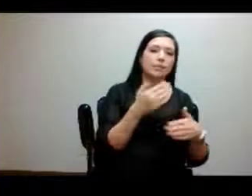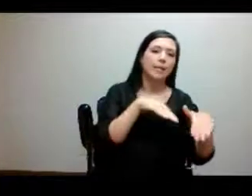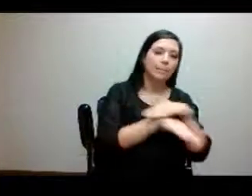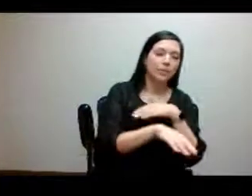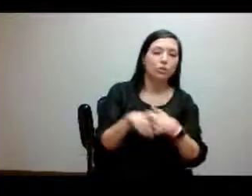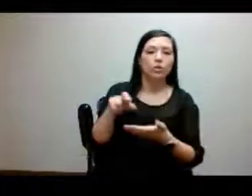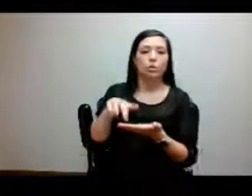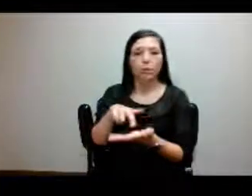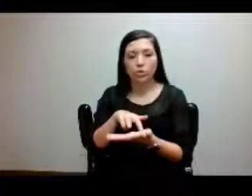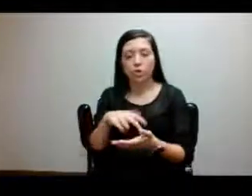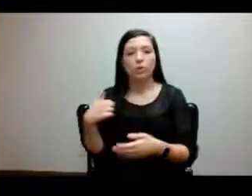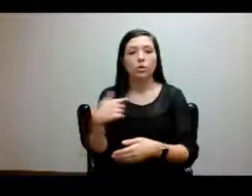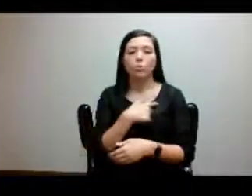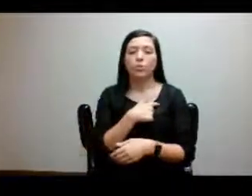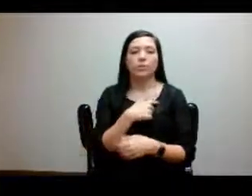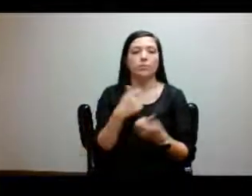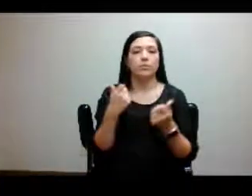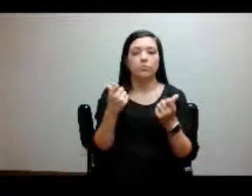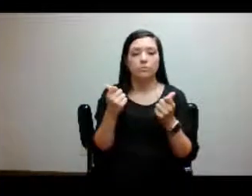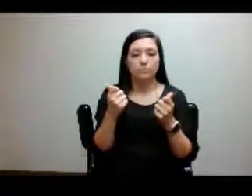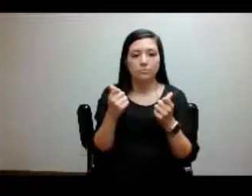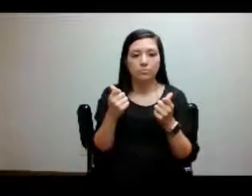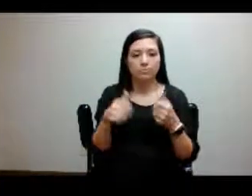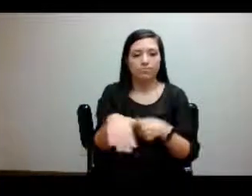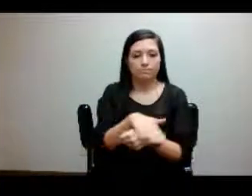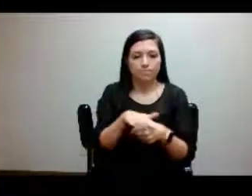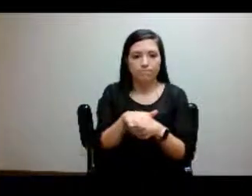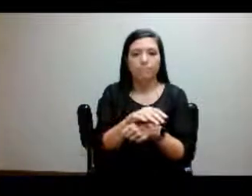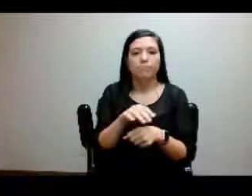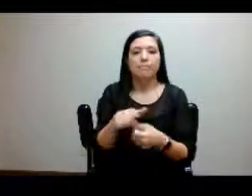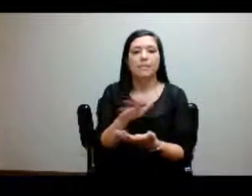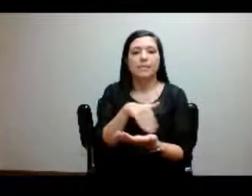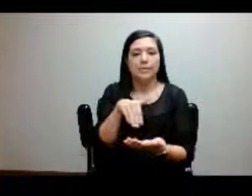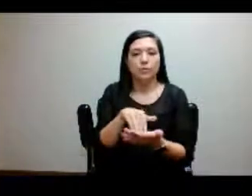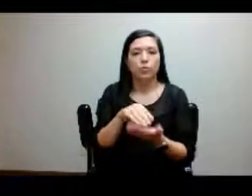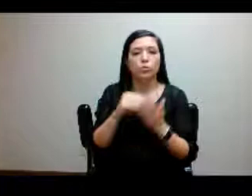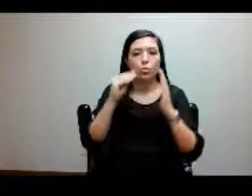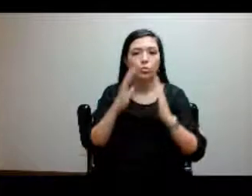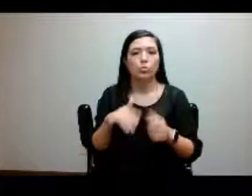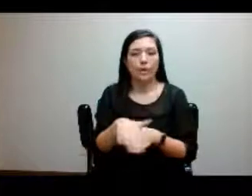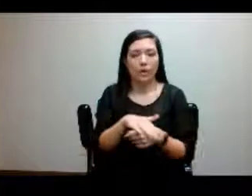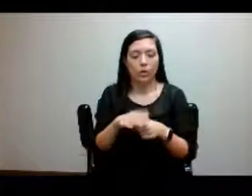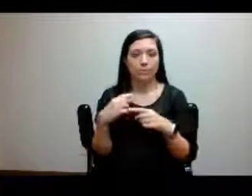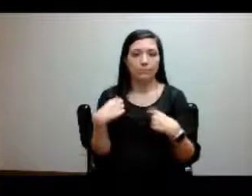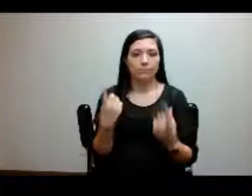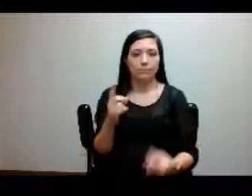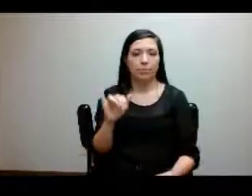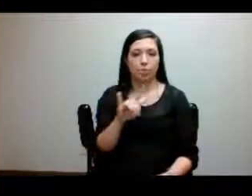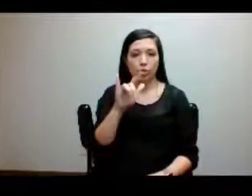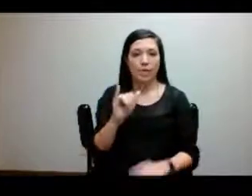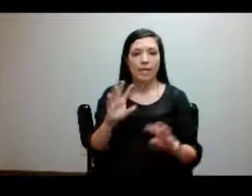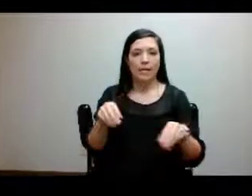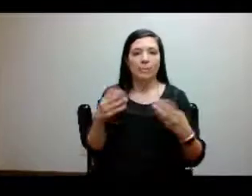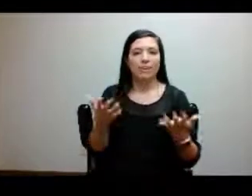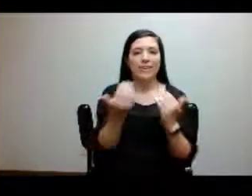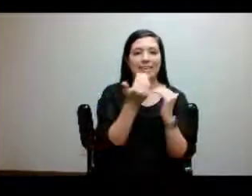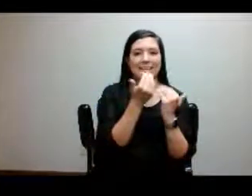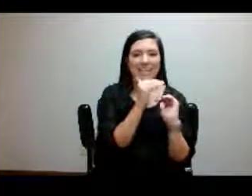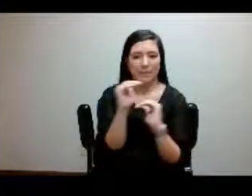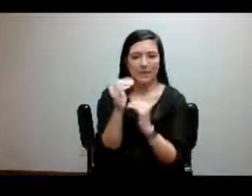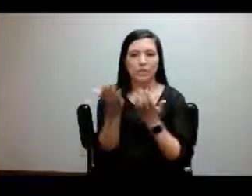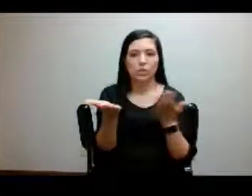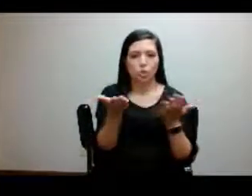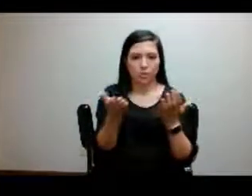have been staffing the Central Student Services area on campus since July, providing limited services and troubleshooting for